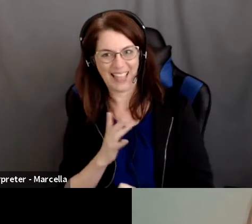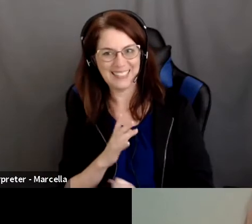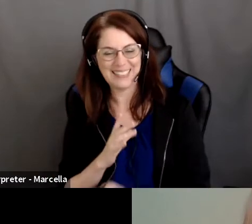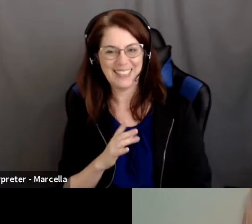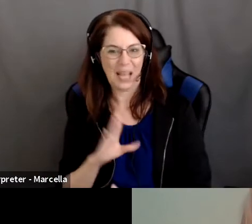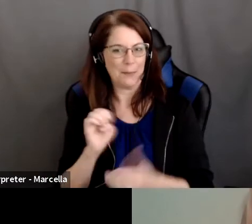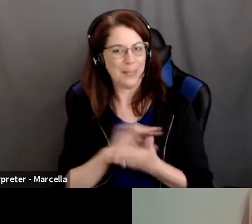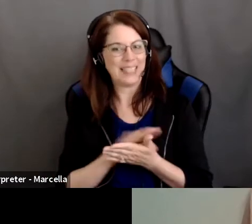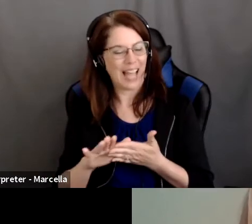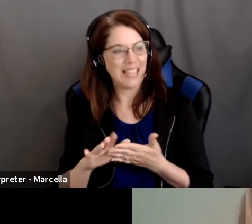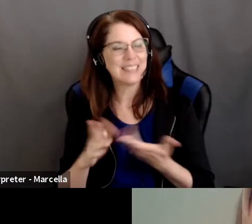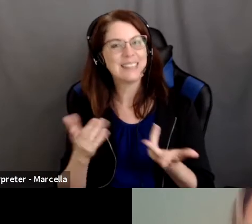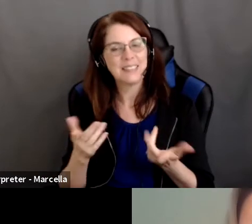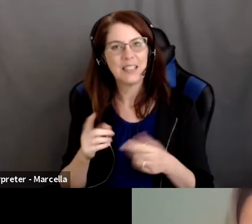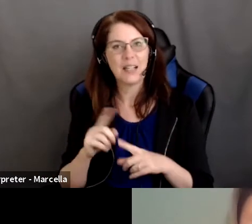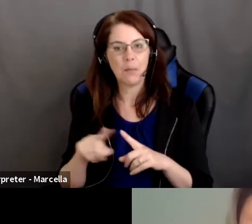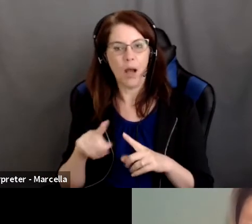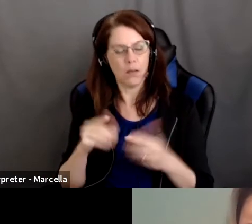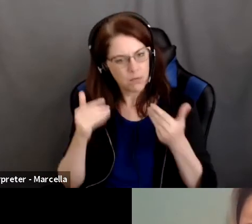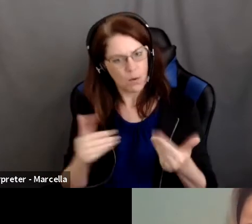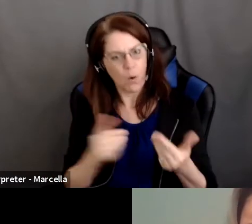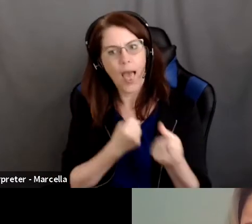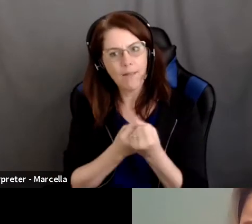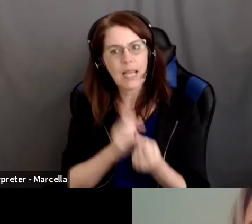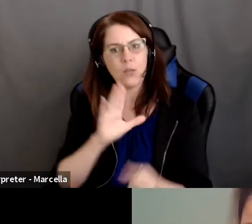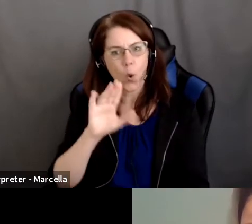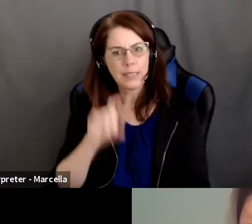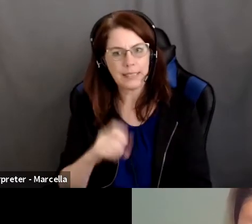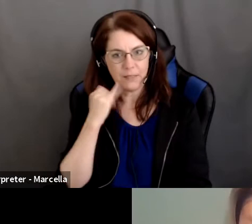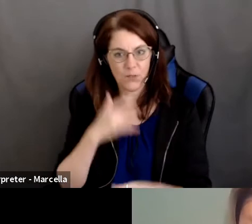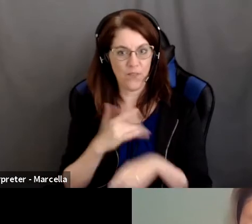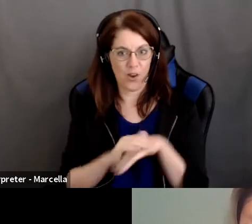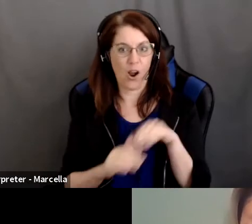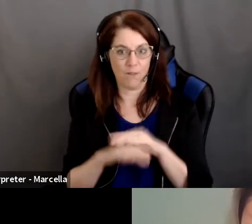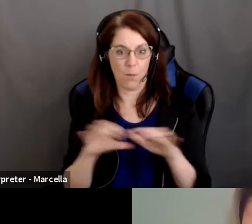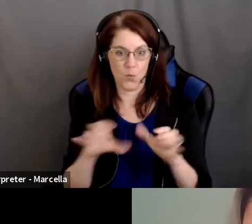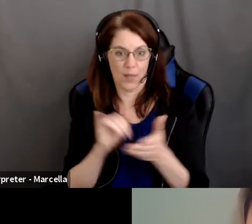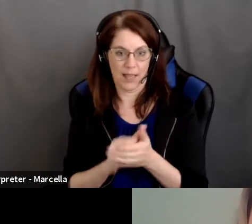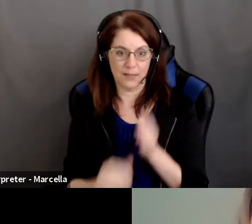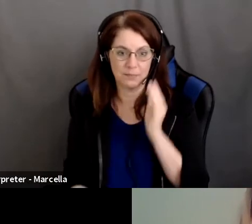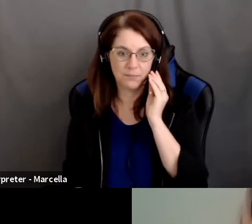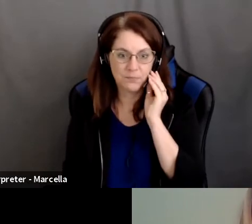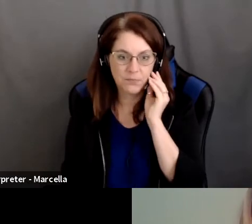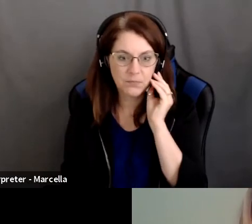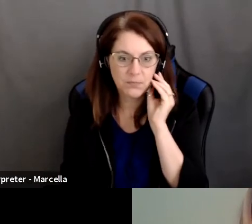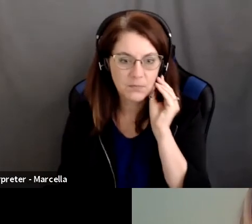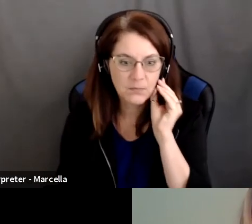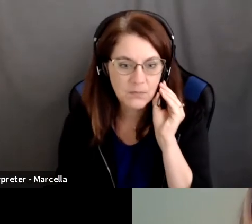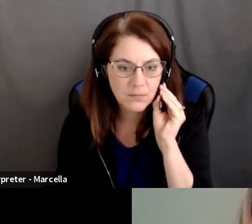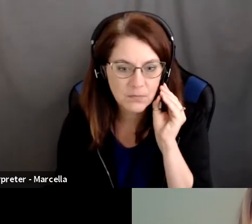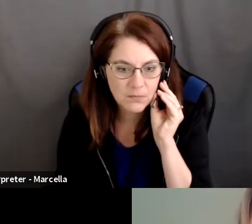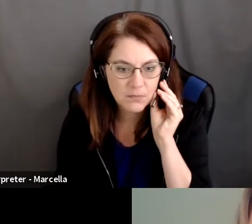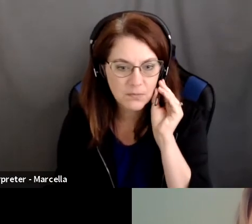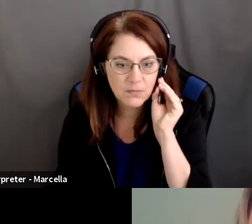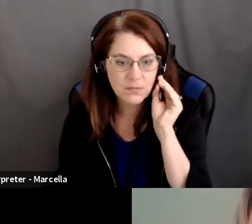being nice, and instead advocating for your needs if you feel comfortable doing so, obviously. And when